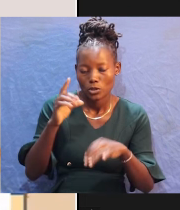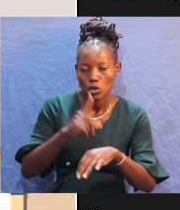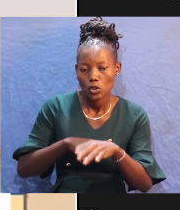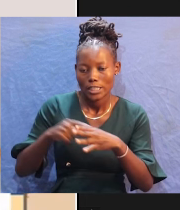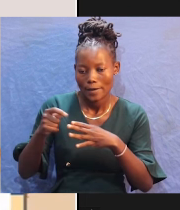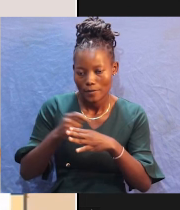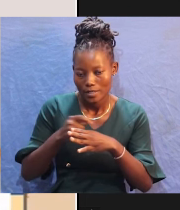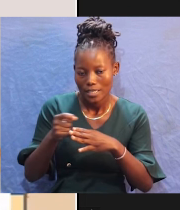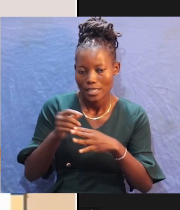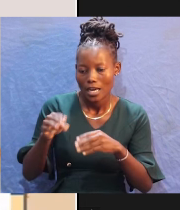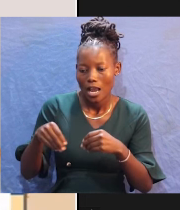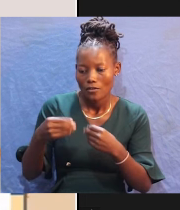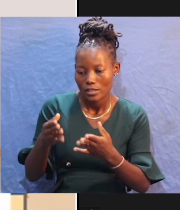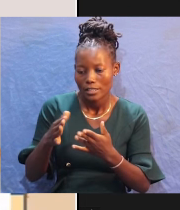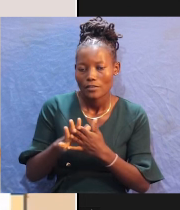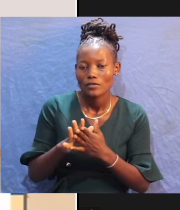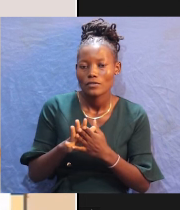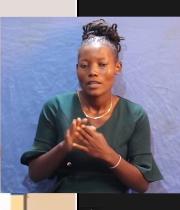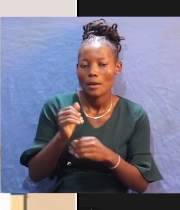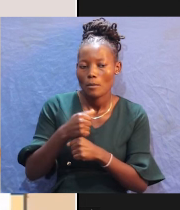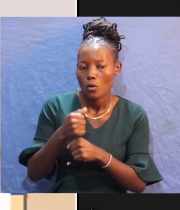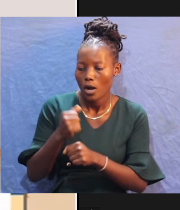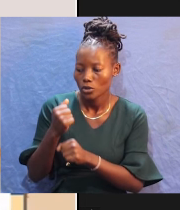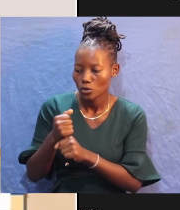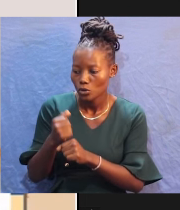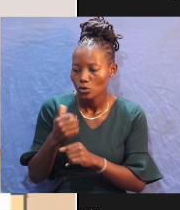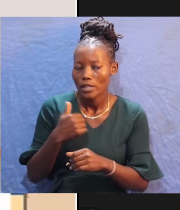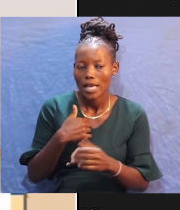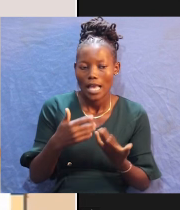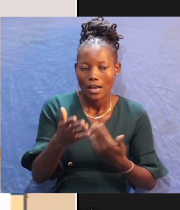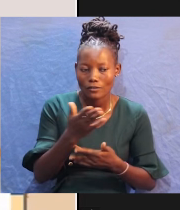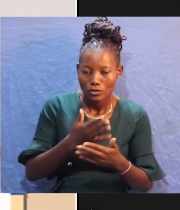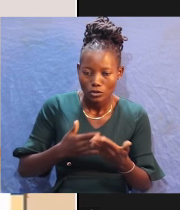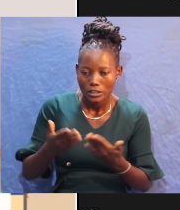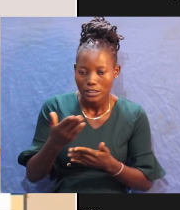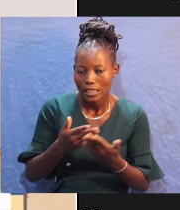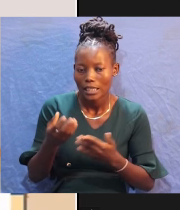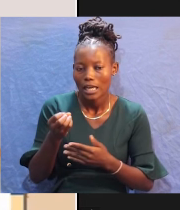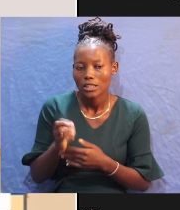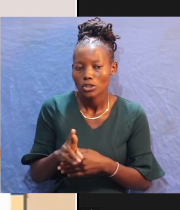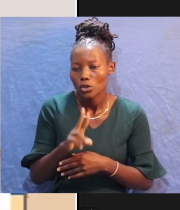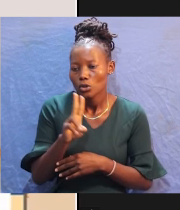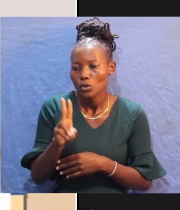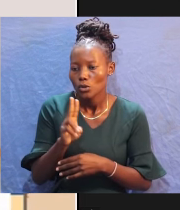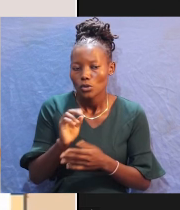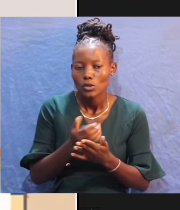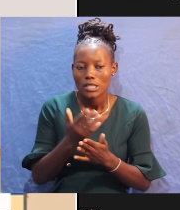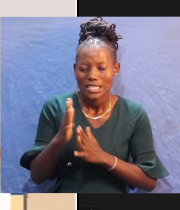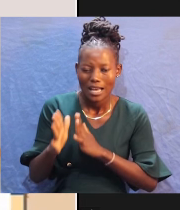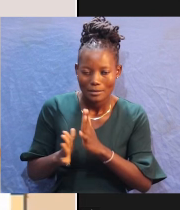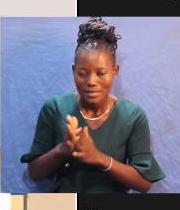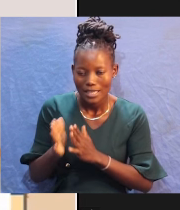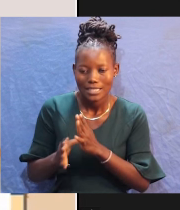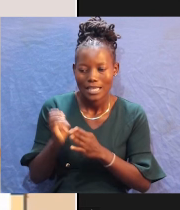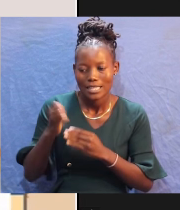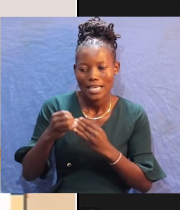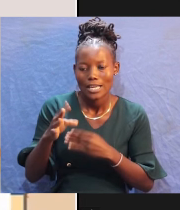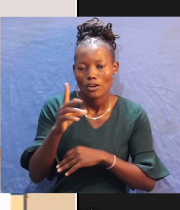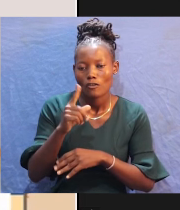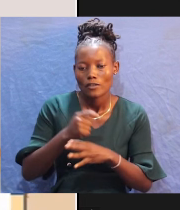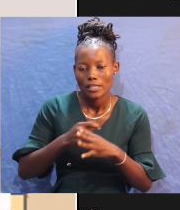of them are welcome in sport for development activities. So the coach has to